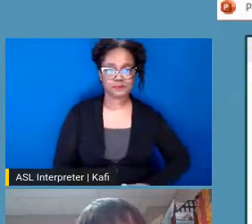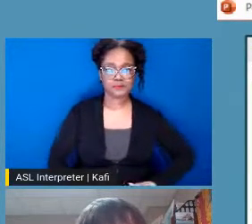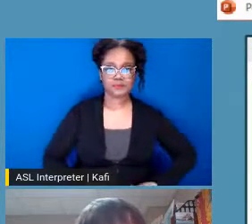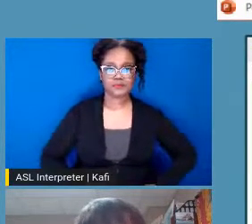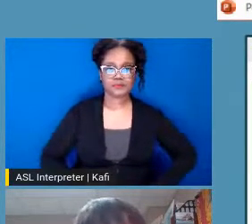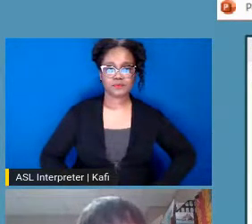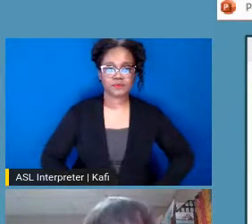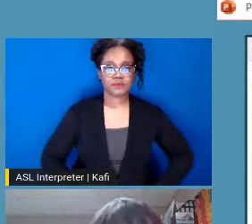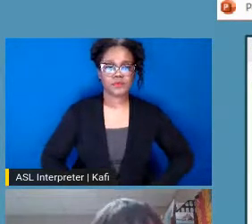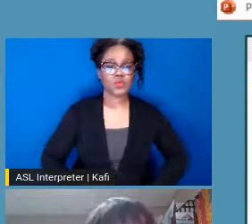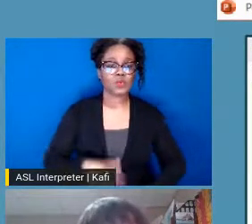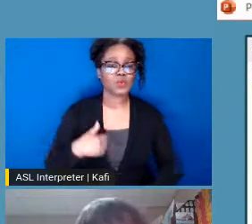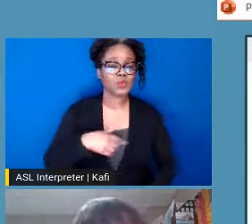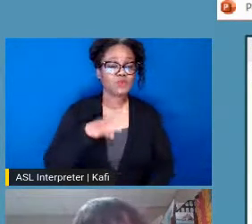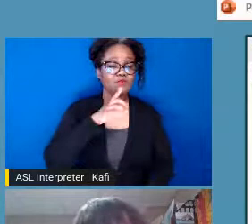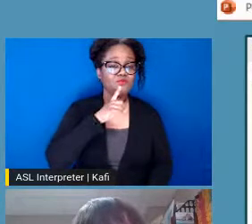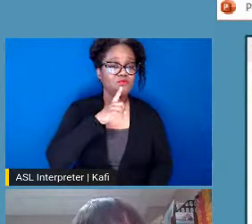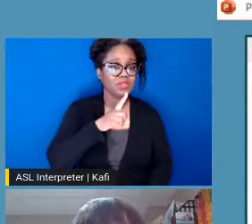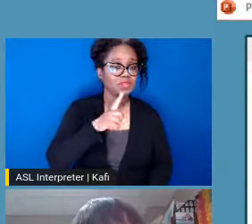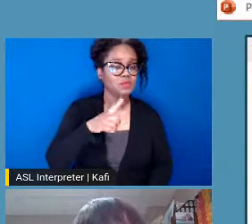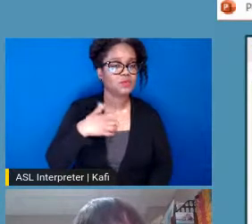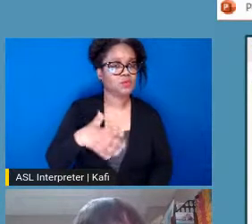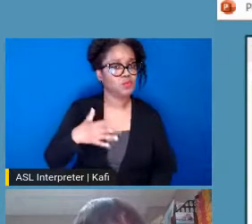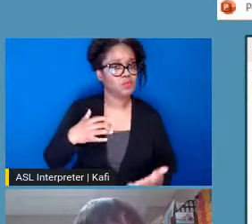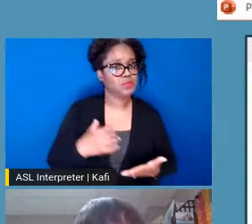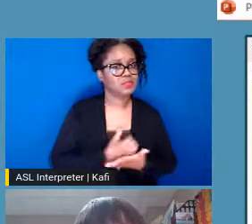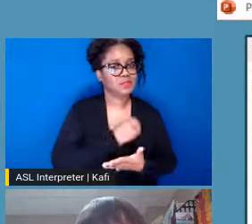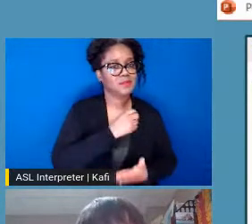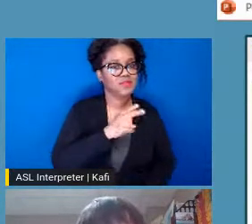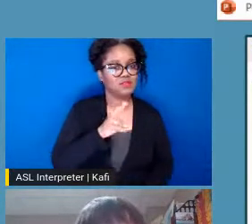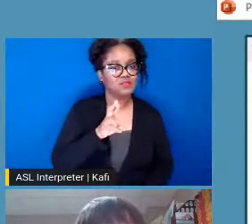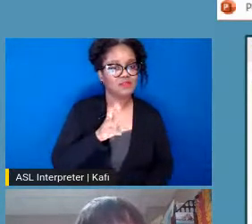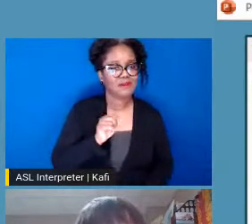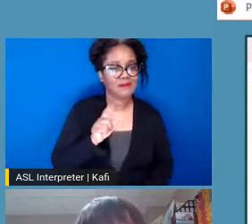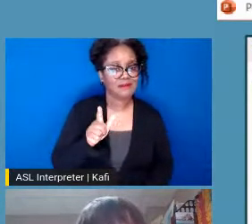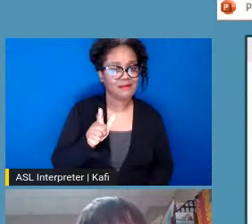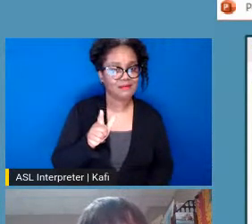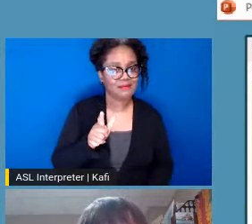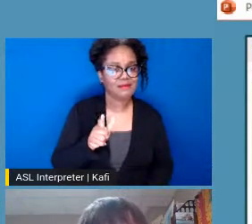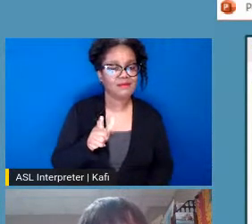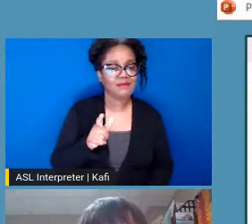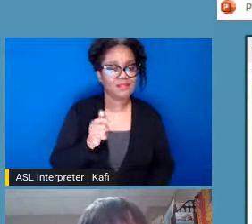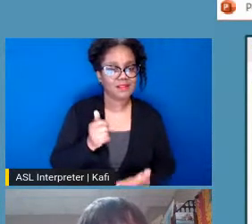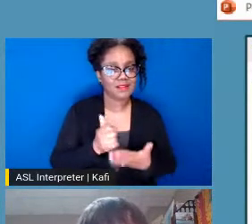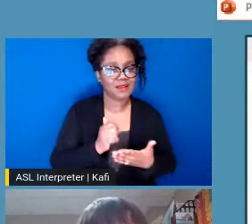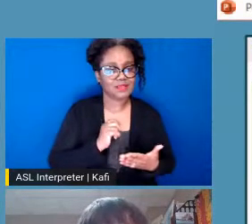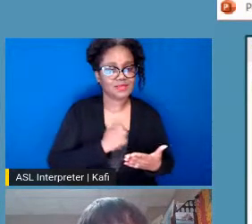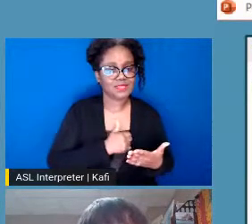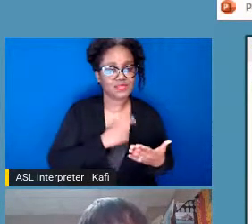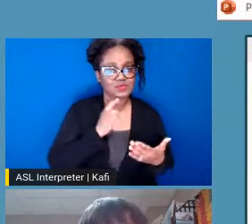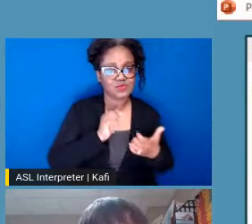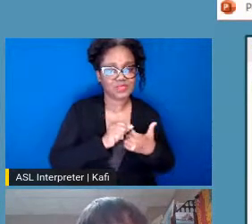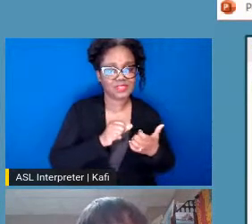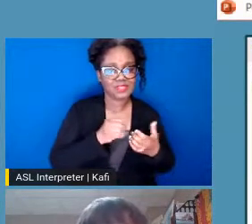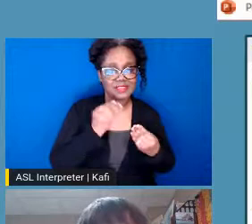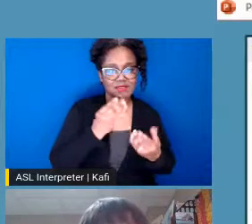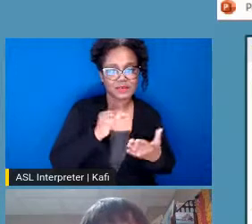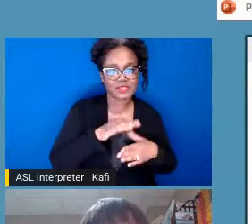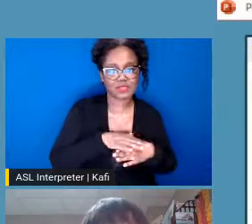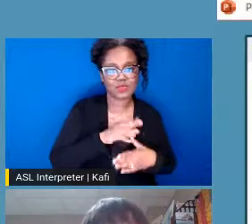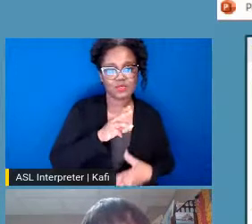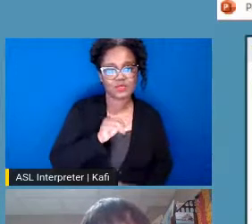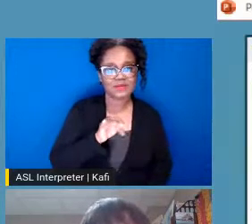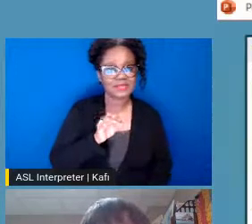advantage of this to link to other content that was already out on our website, or to external content that was